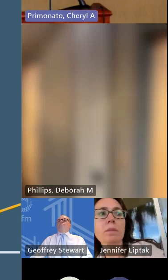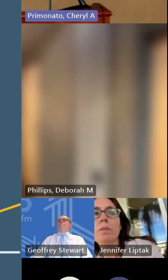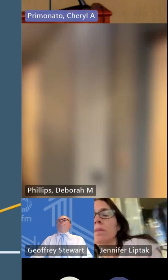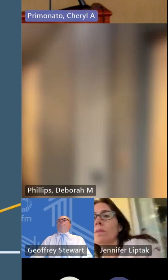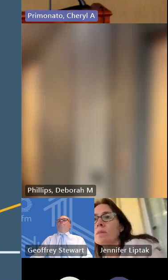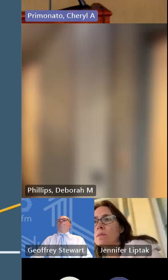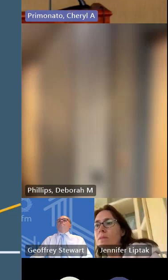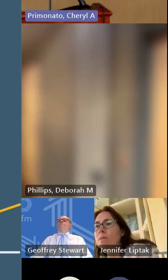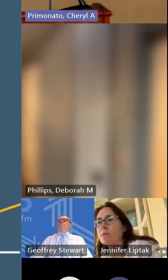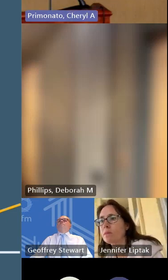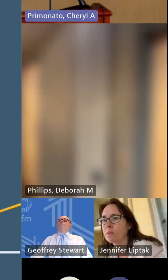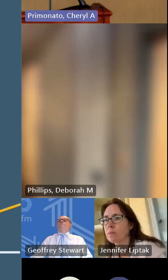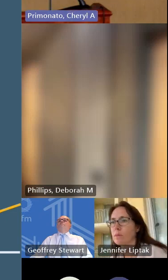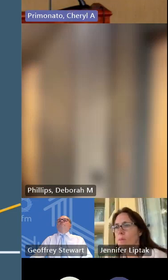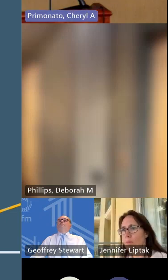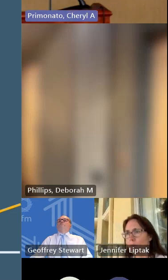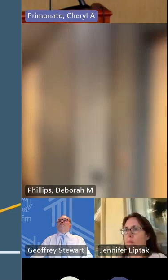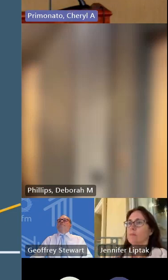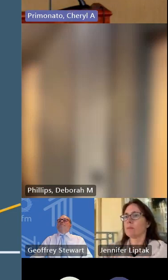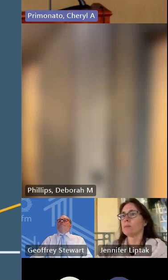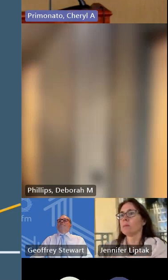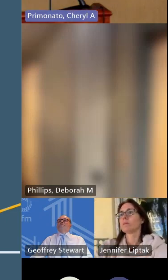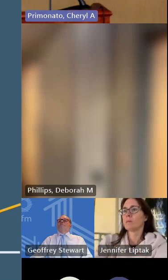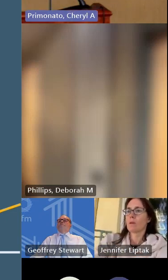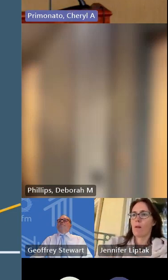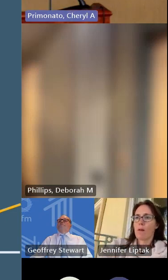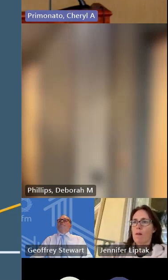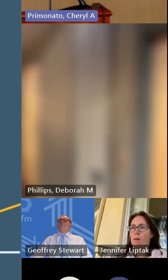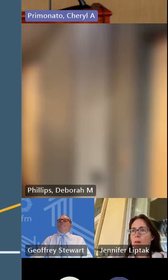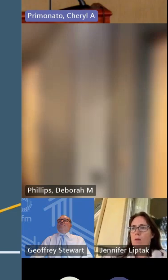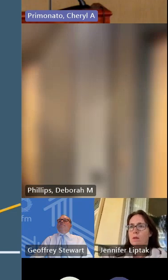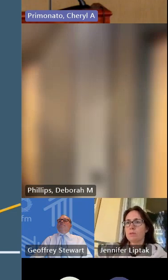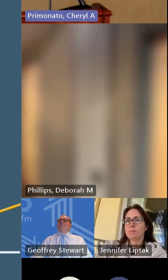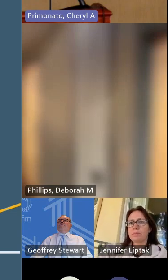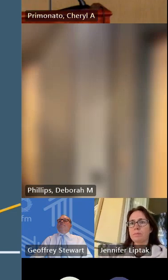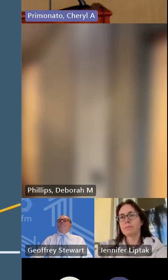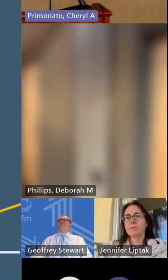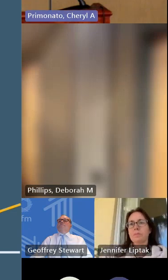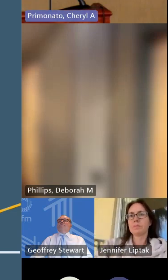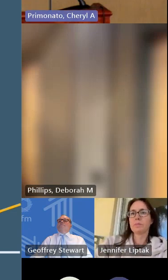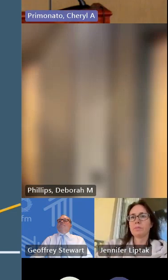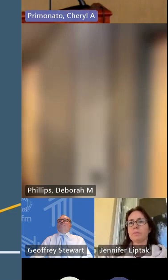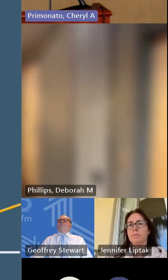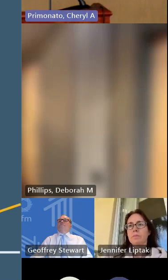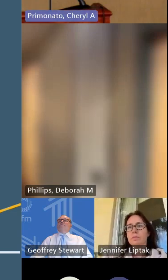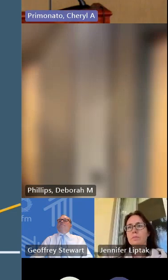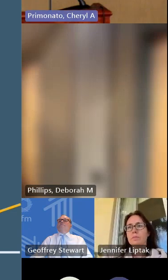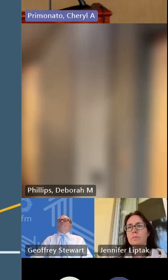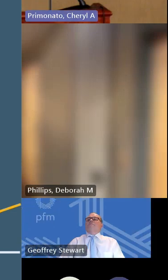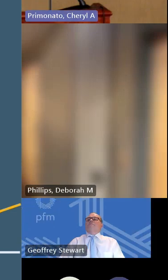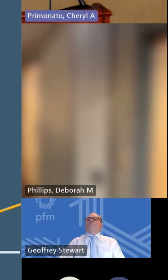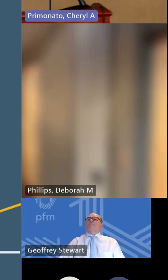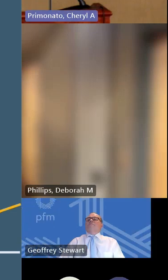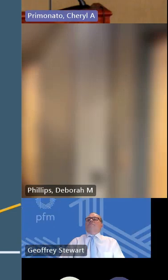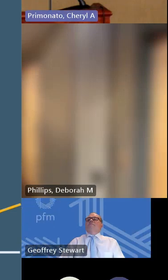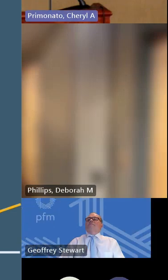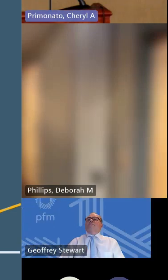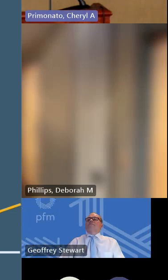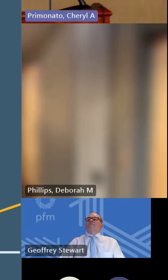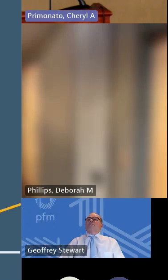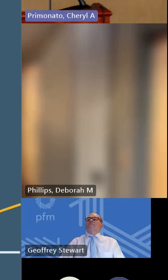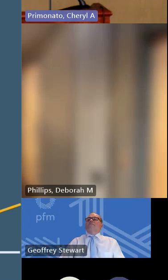Great. Approval of the minutes. The minutes from the June meeting for this committee has been circulated. Unless anyone has